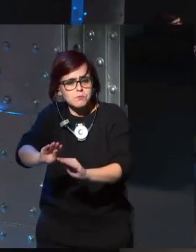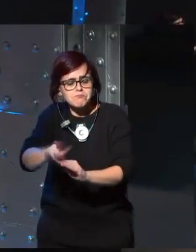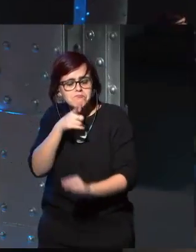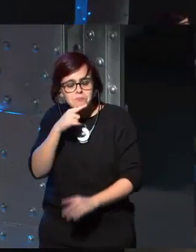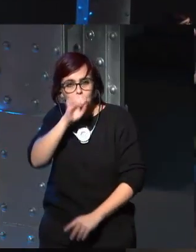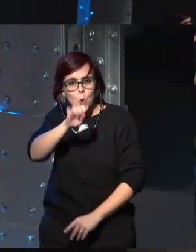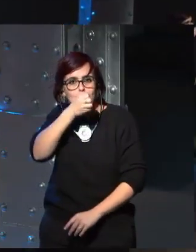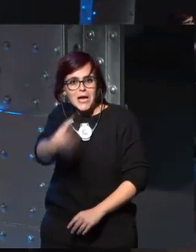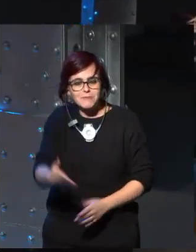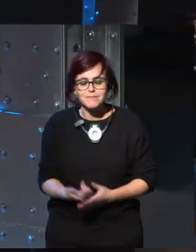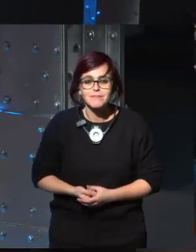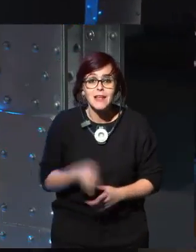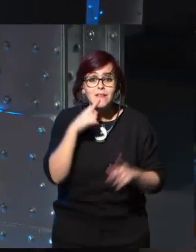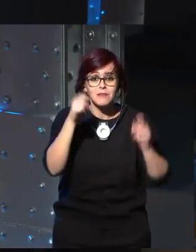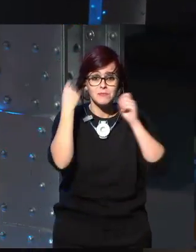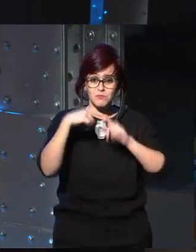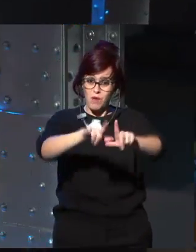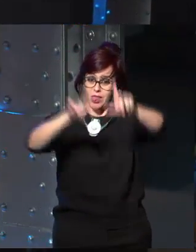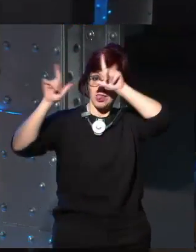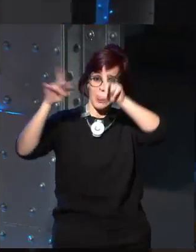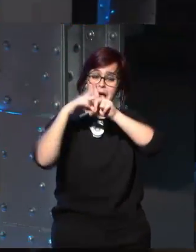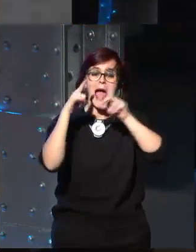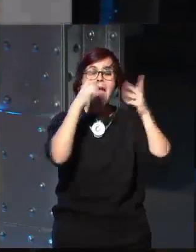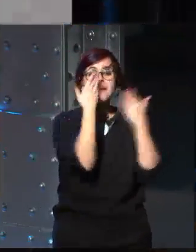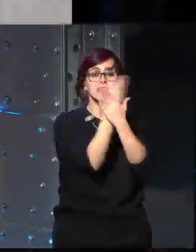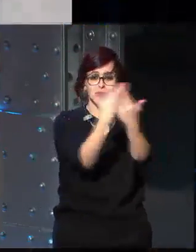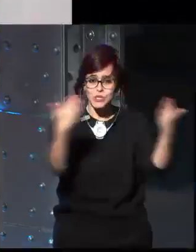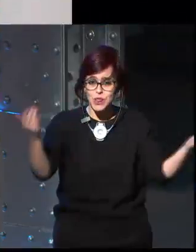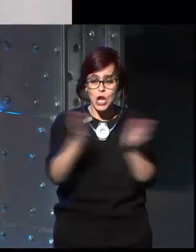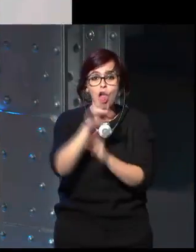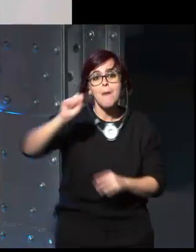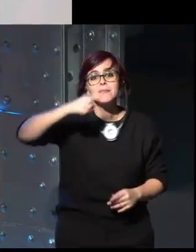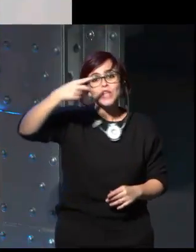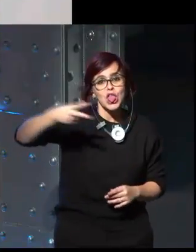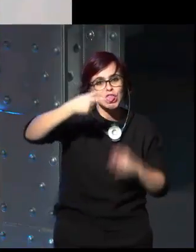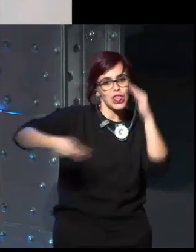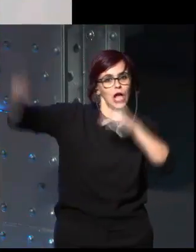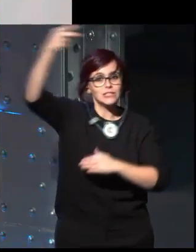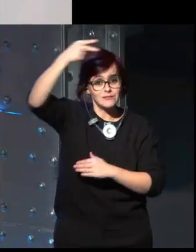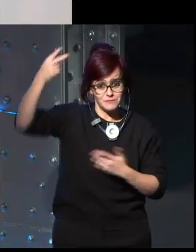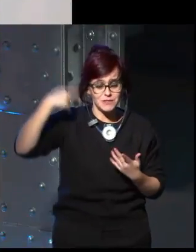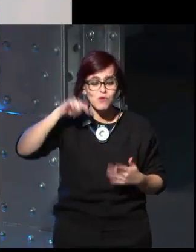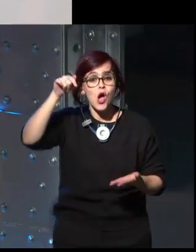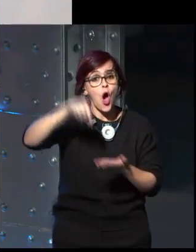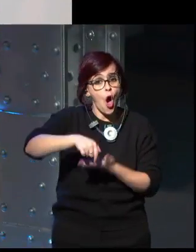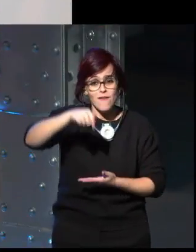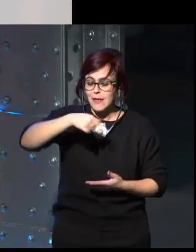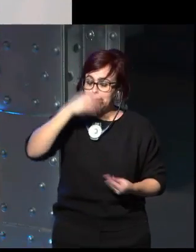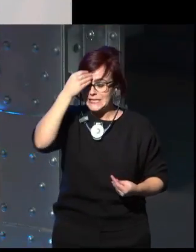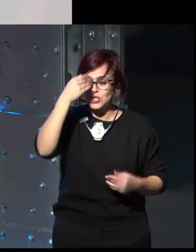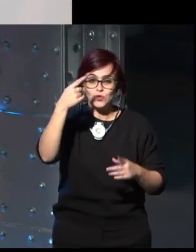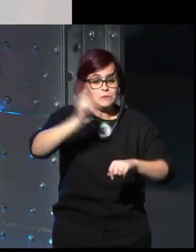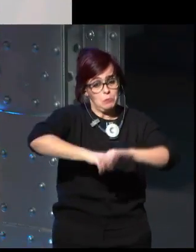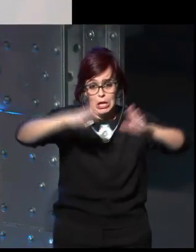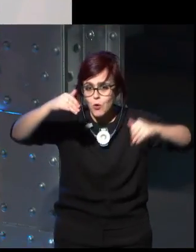pantalla. Pues on the screen we're seeing examples of the exhibition that's upstairs, 2 floors upstairs. You won't be able